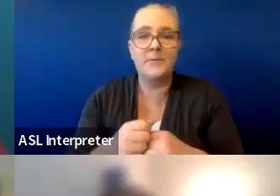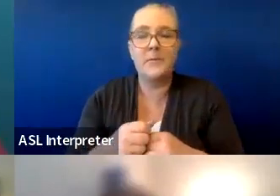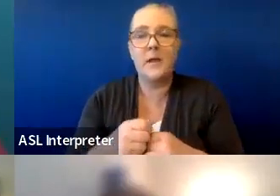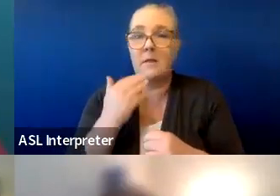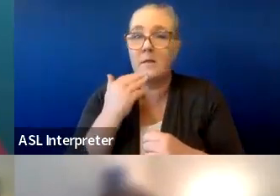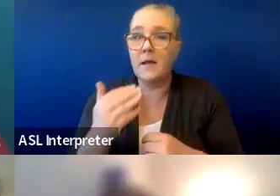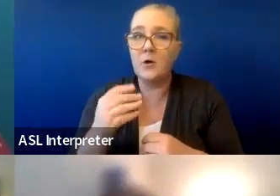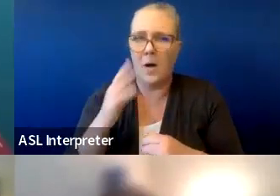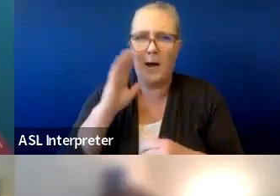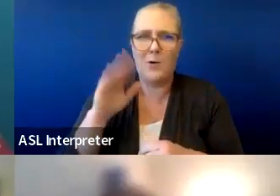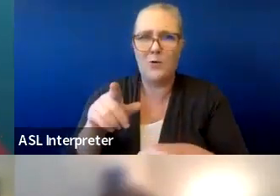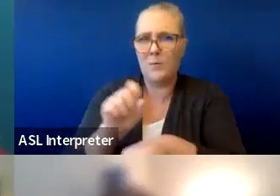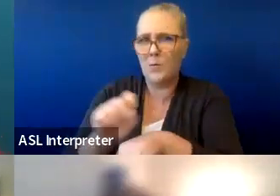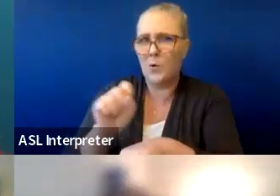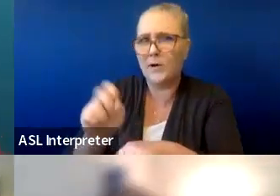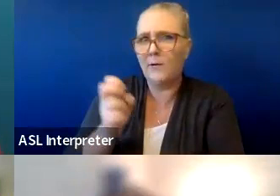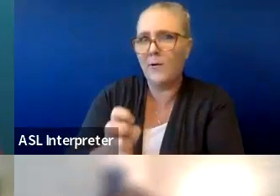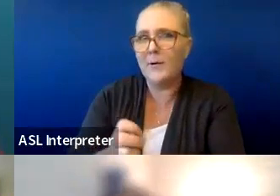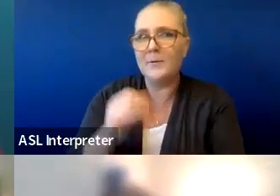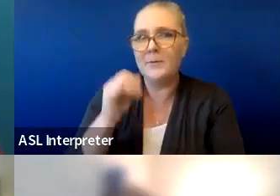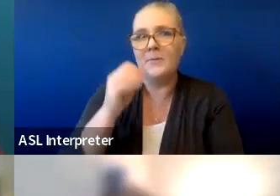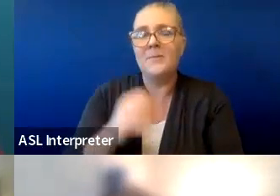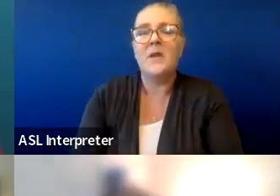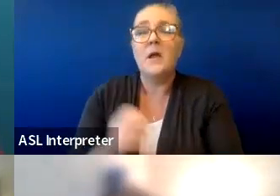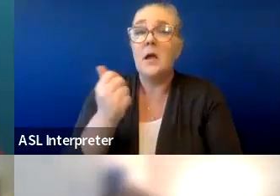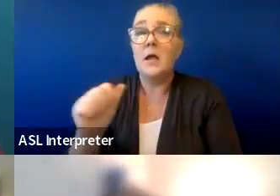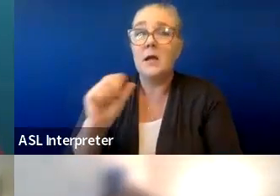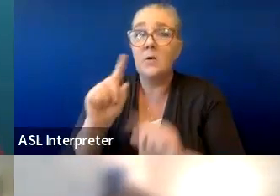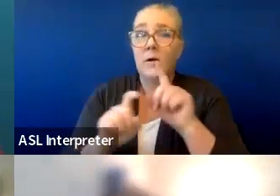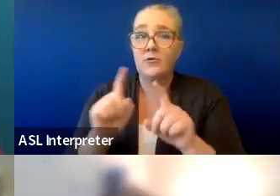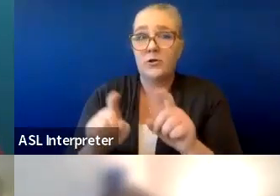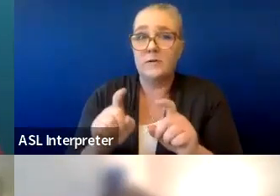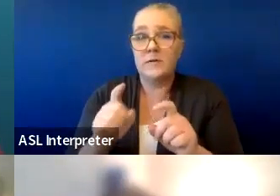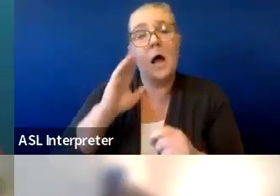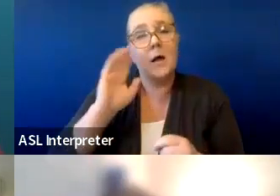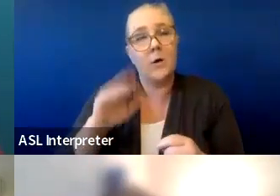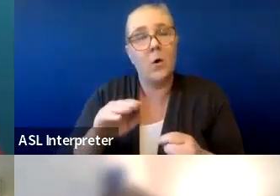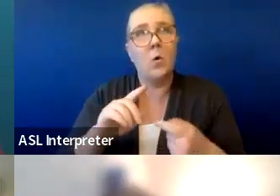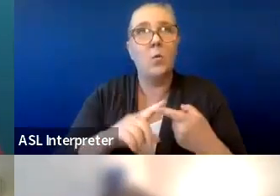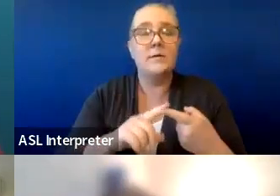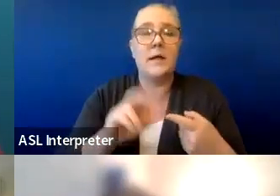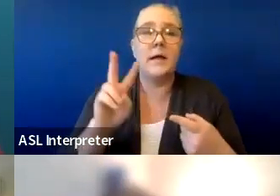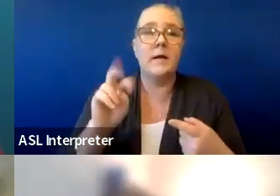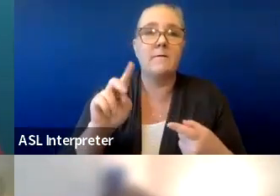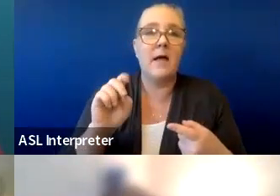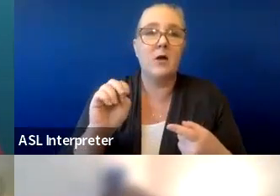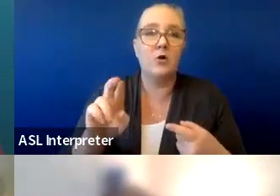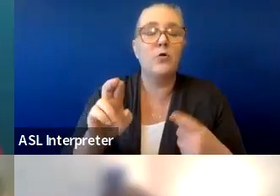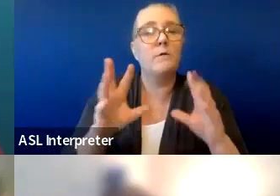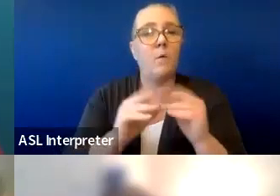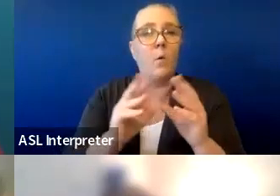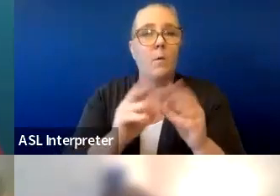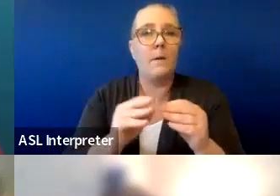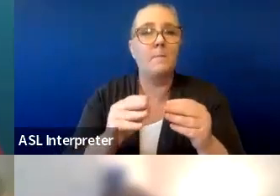you guys have been working hard, right? Long time coming. Does anybody have questions now? I know they mentioned there'll be a vendor forum coming up next month, but does anybody have